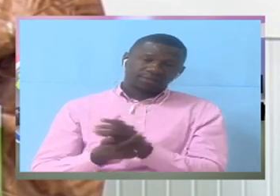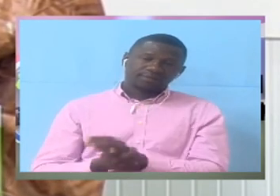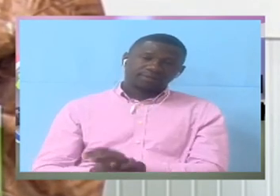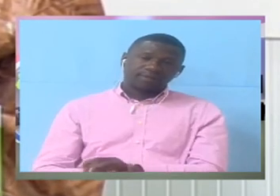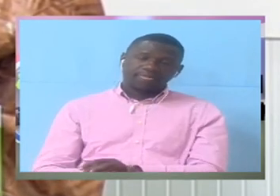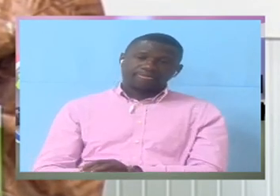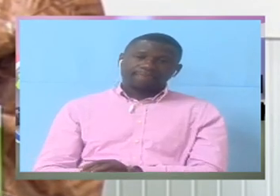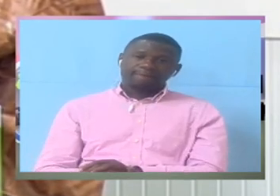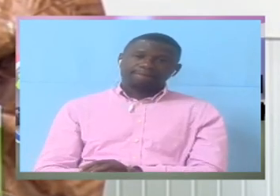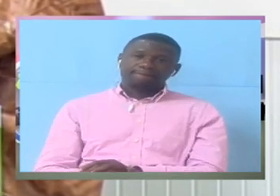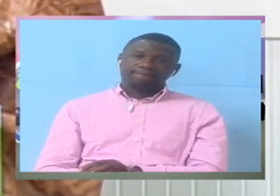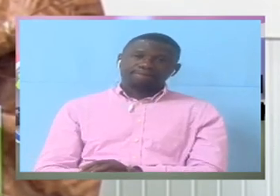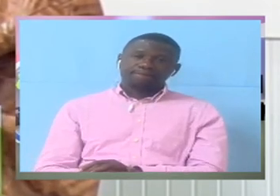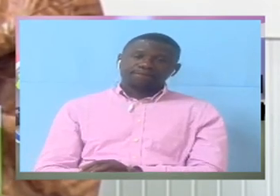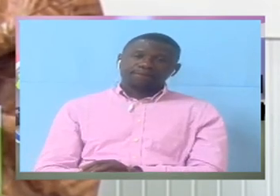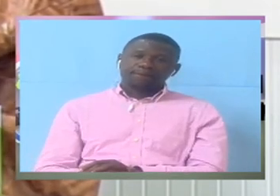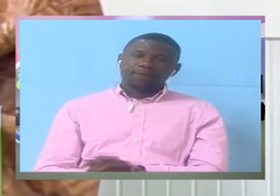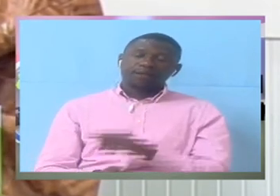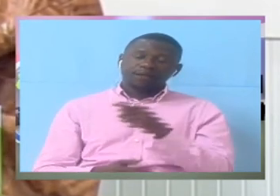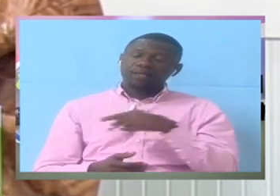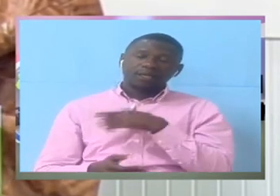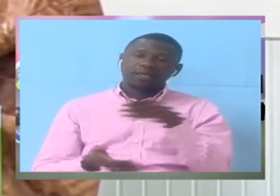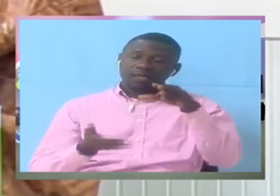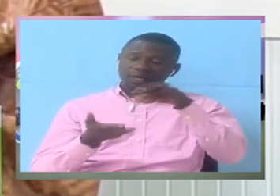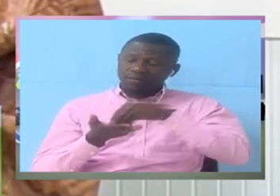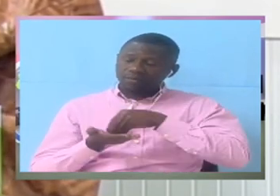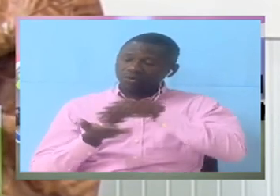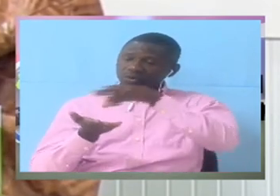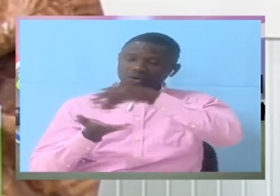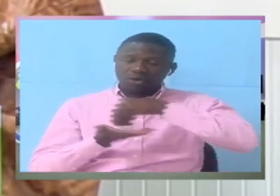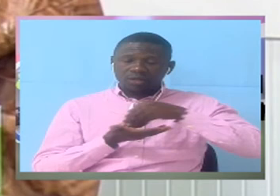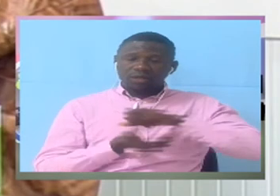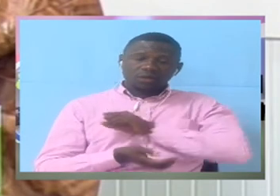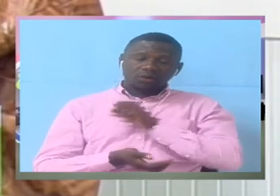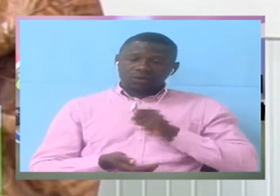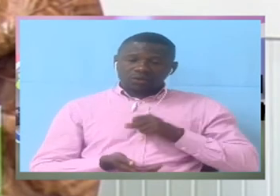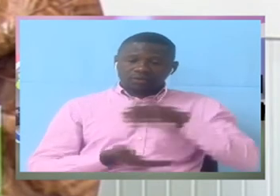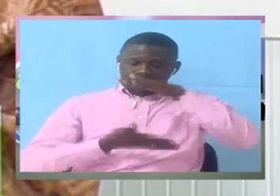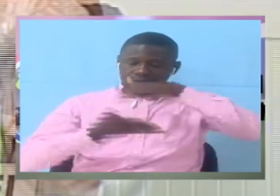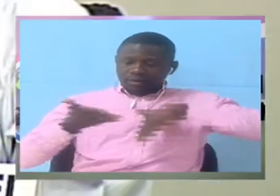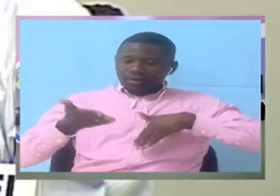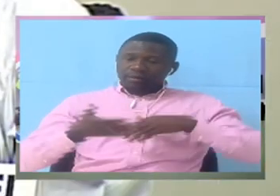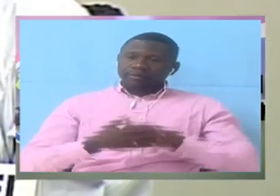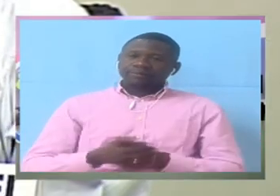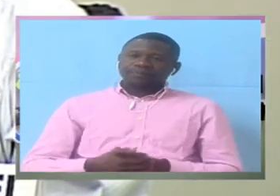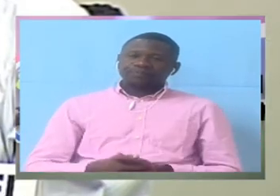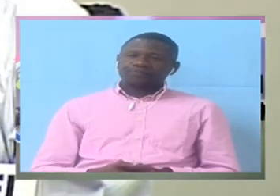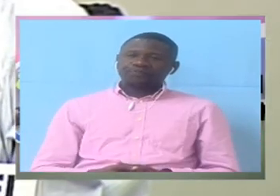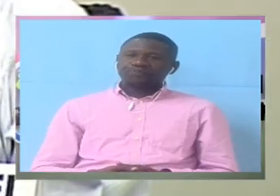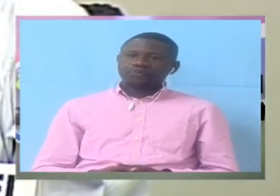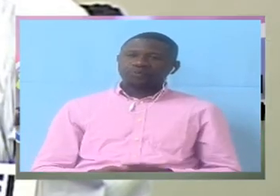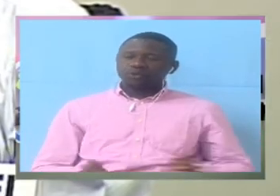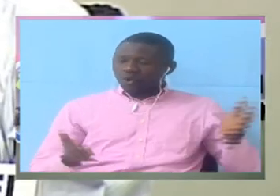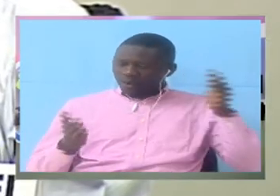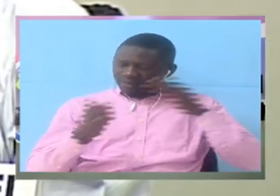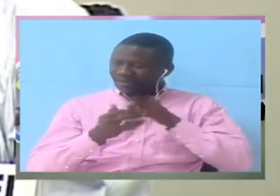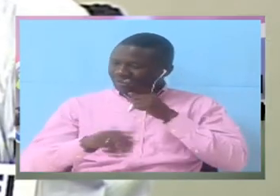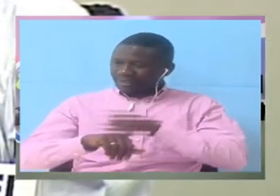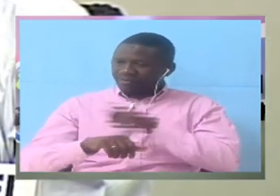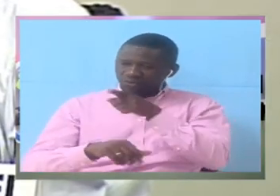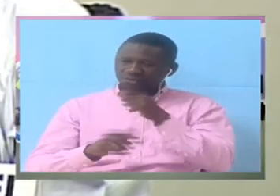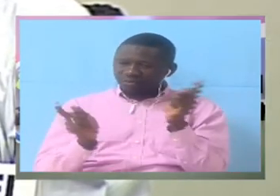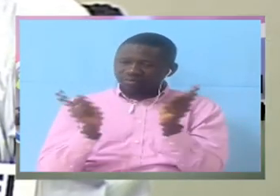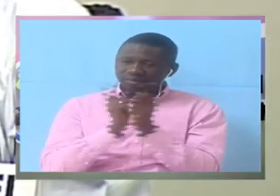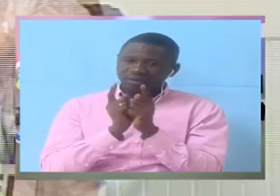a document soldier. They came and took our documents. Up to this time, have you met Kukoi?